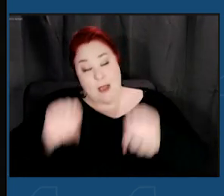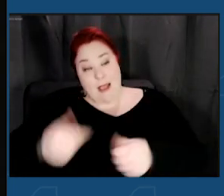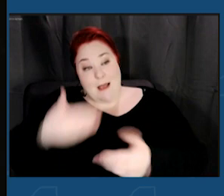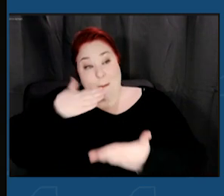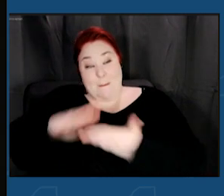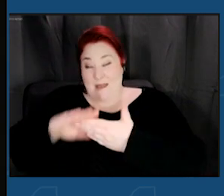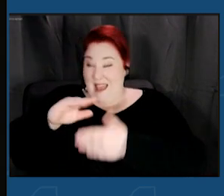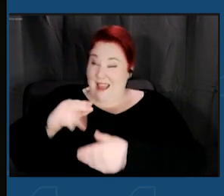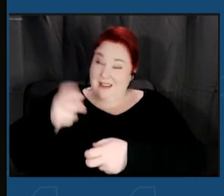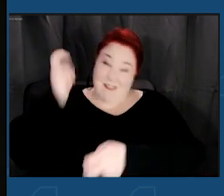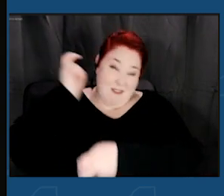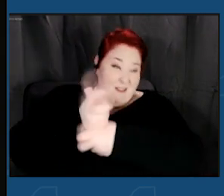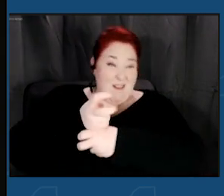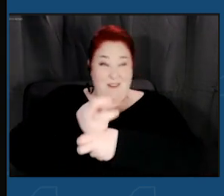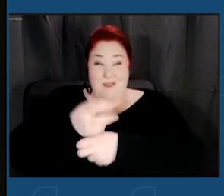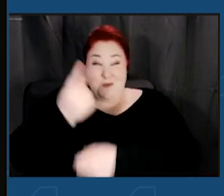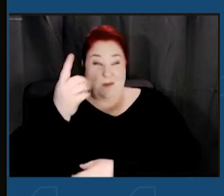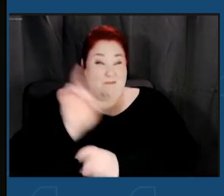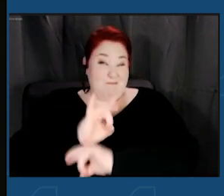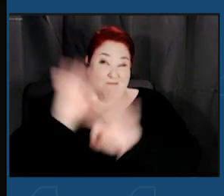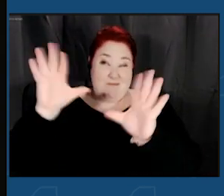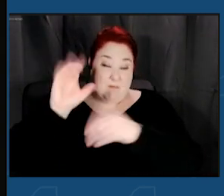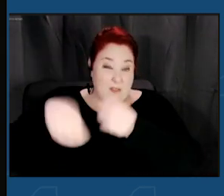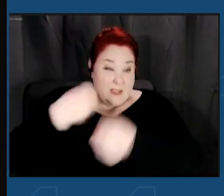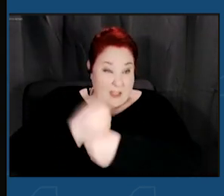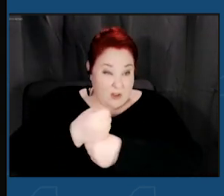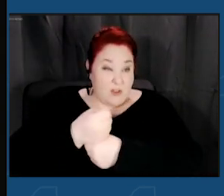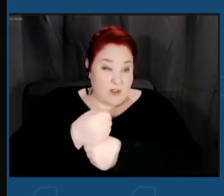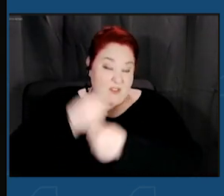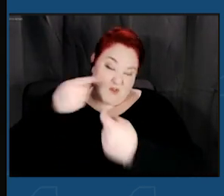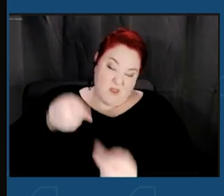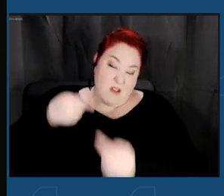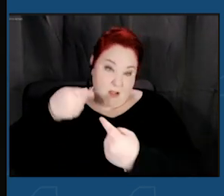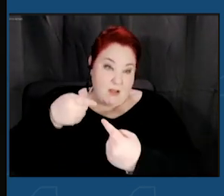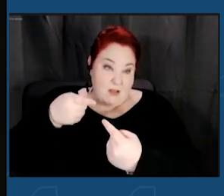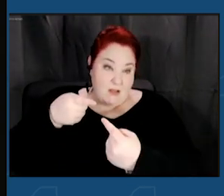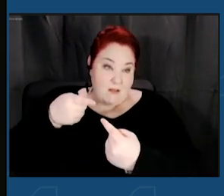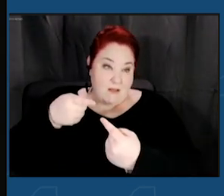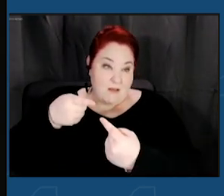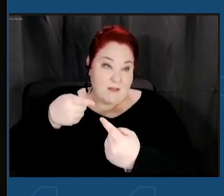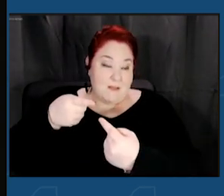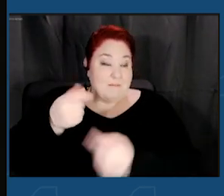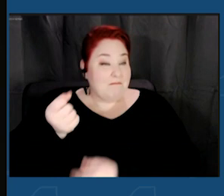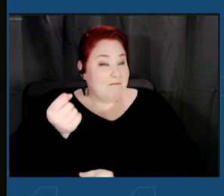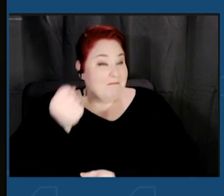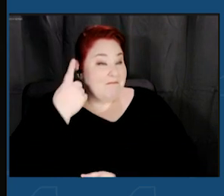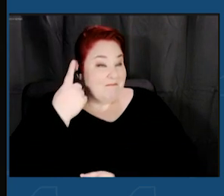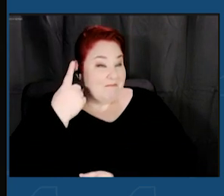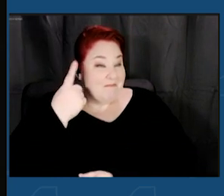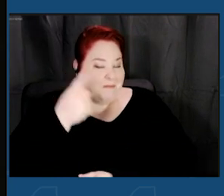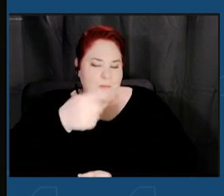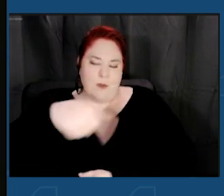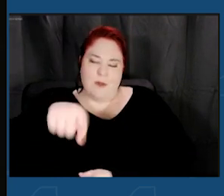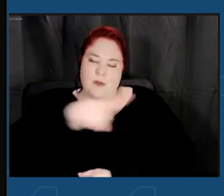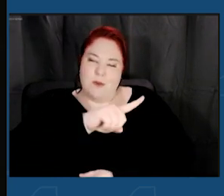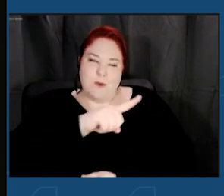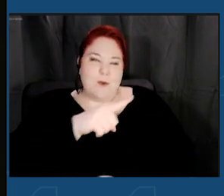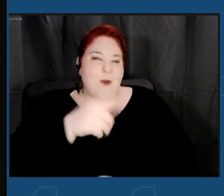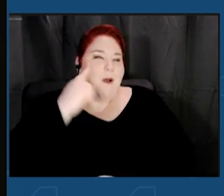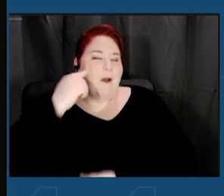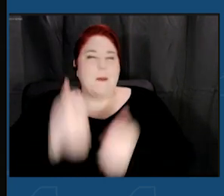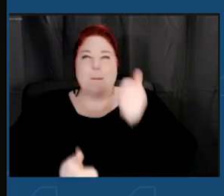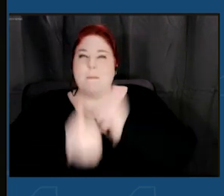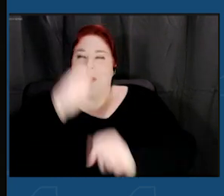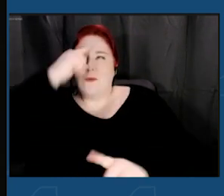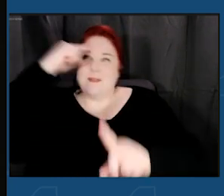tough crop, you have a hard time with prices, but you are the greatest optimists in our